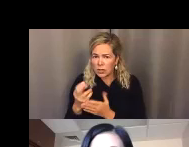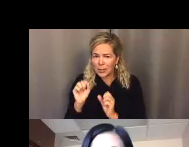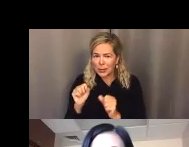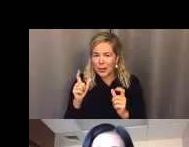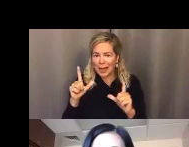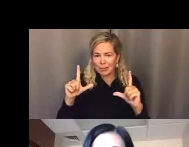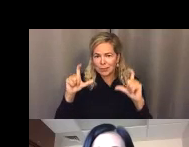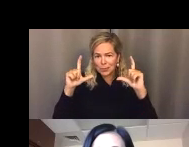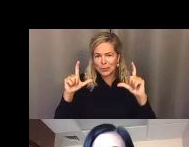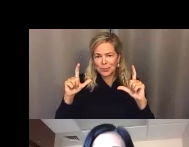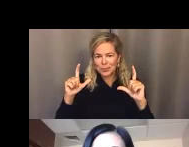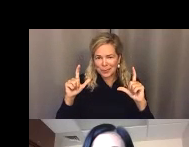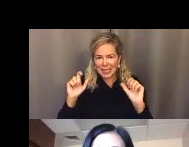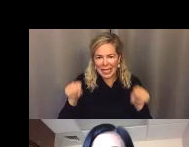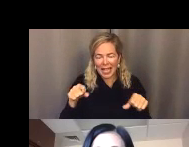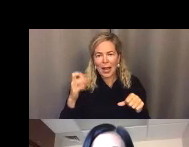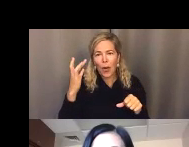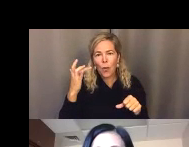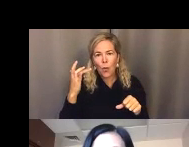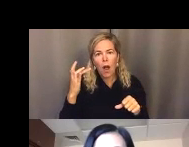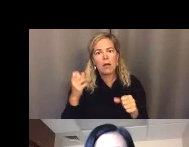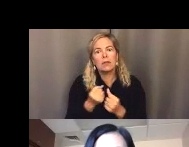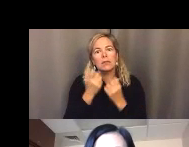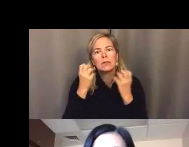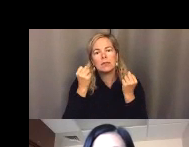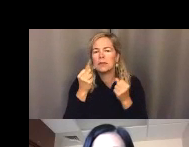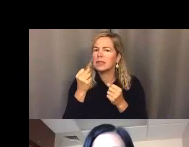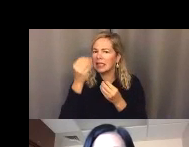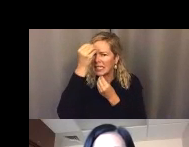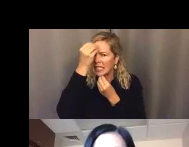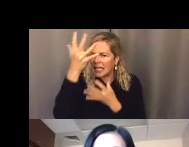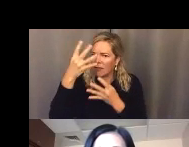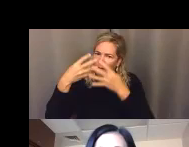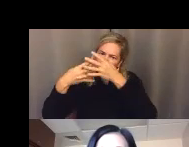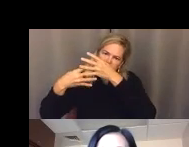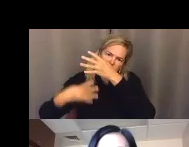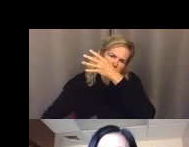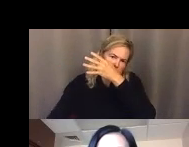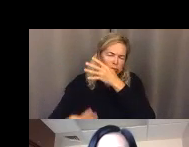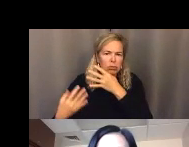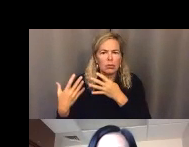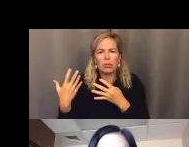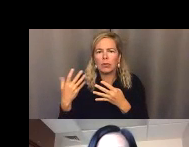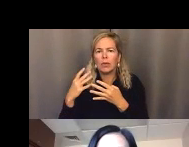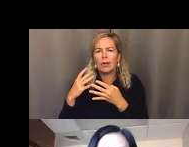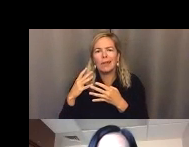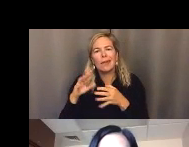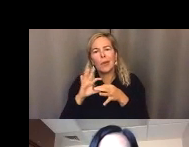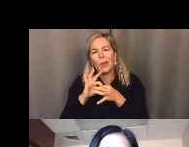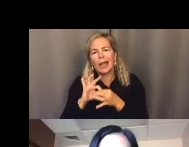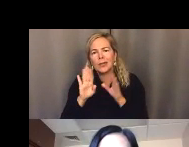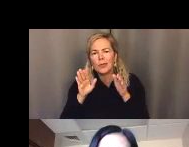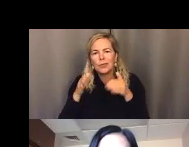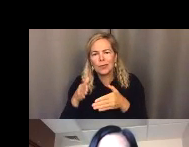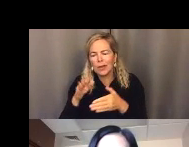camera right now, because there's a ton of information here about resources, about the focus groups. It's just